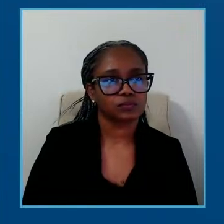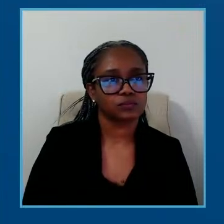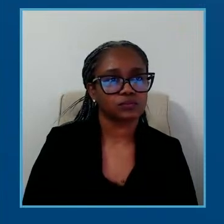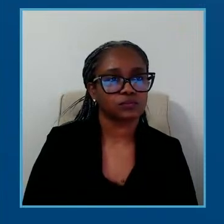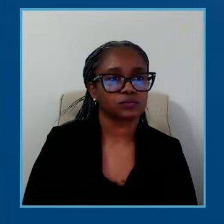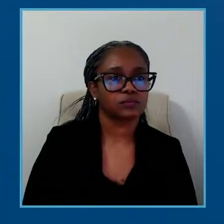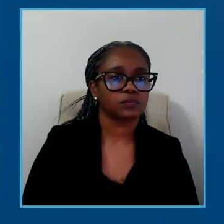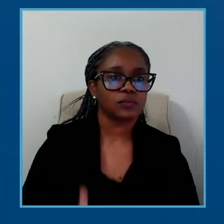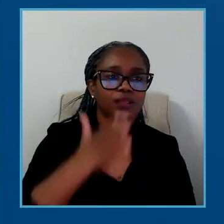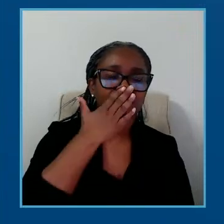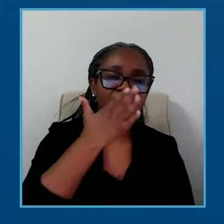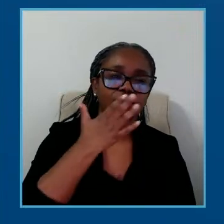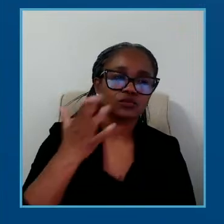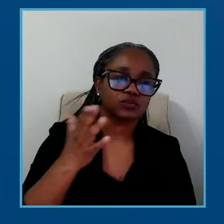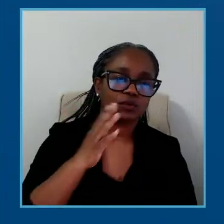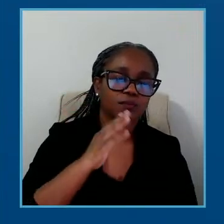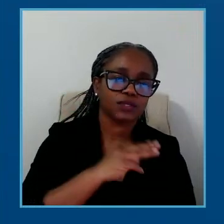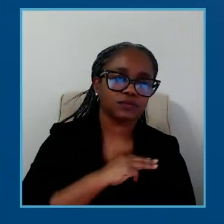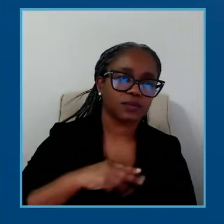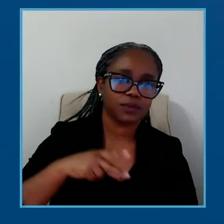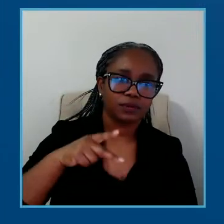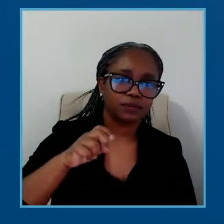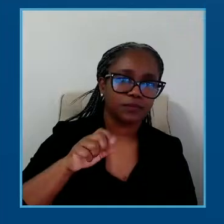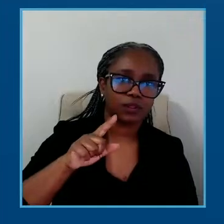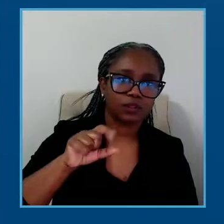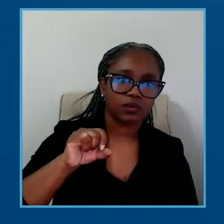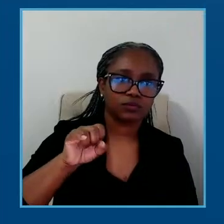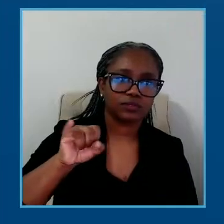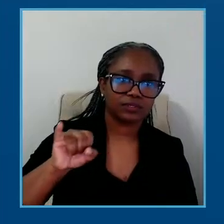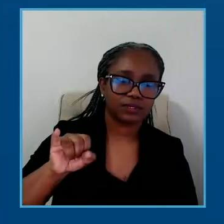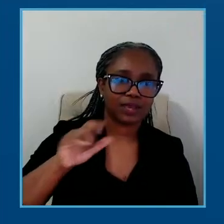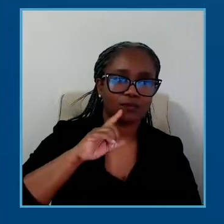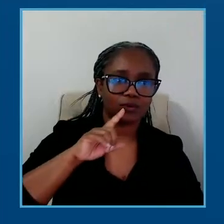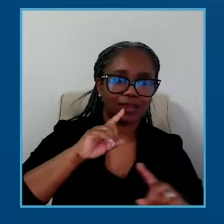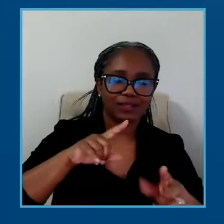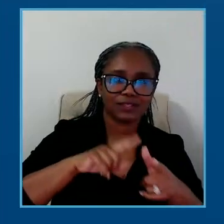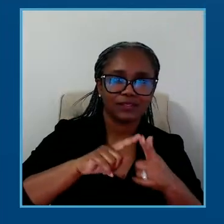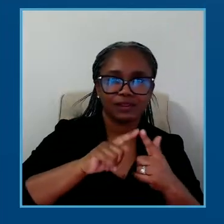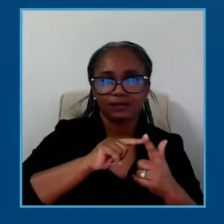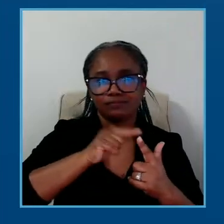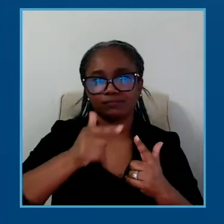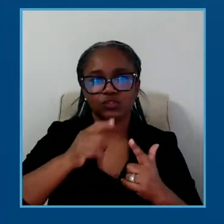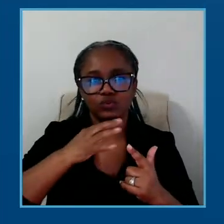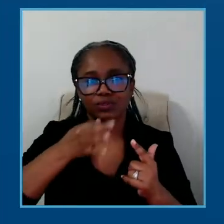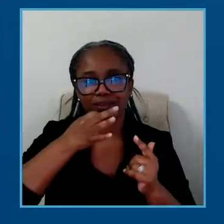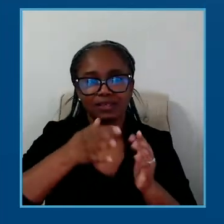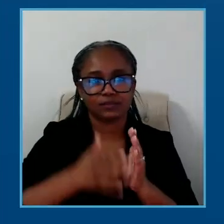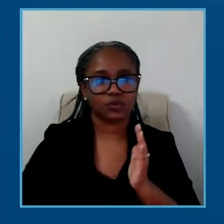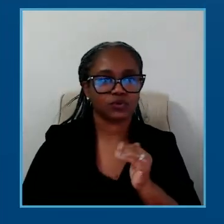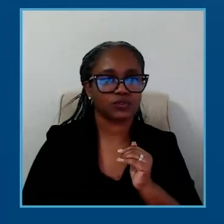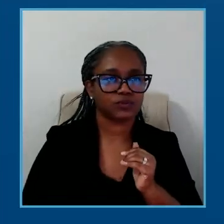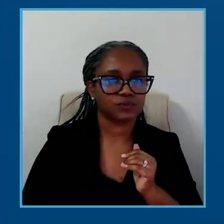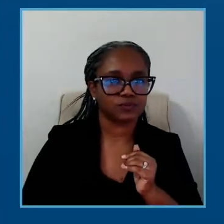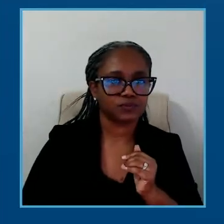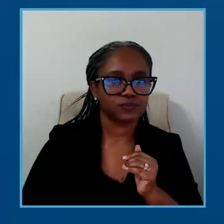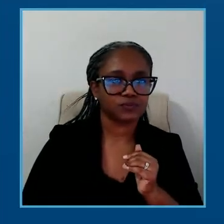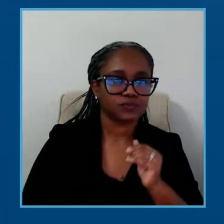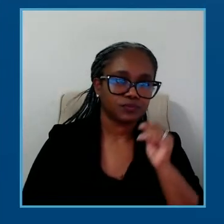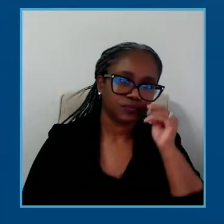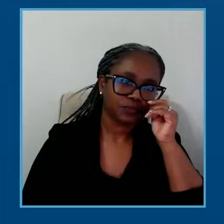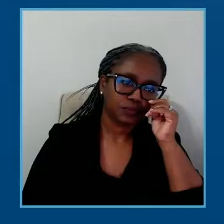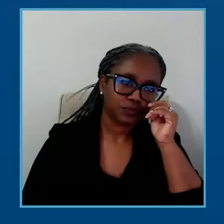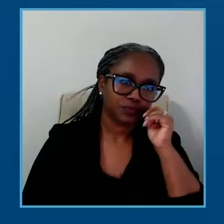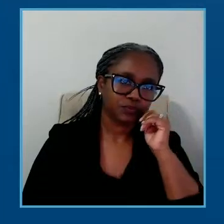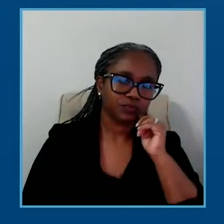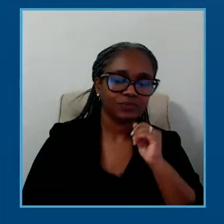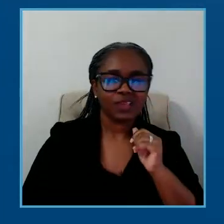right. This sort of thing happens all the time, where the defined electorate changes between